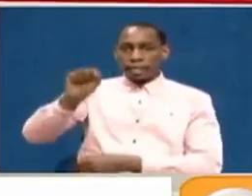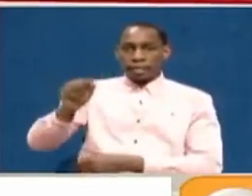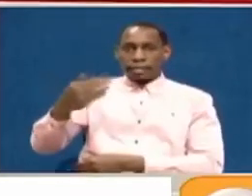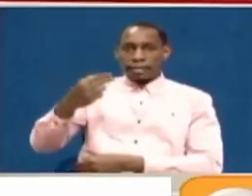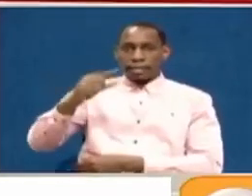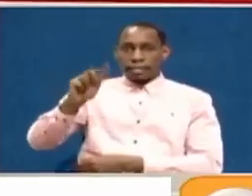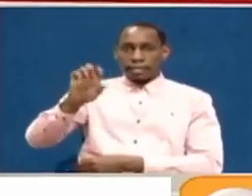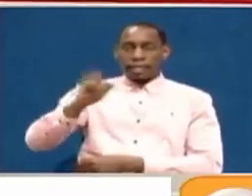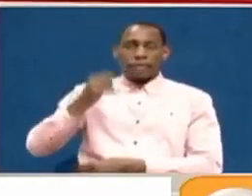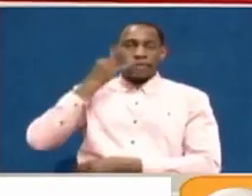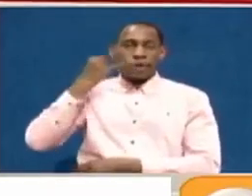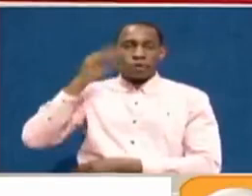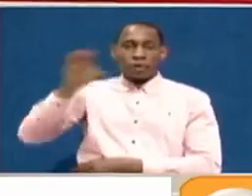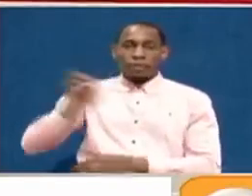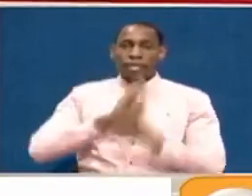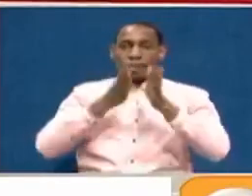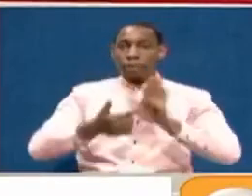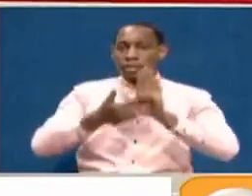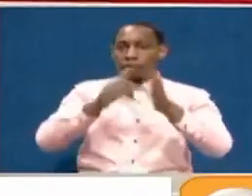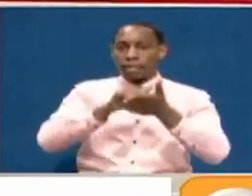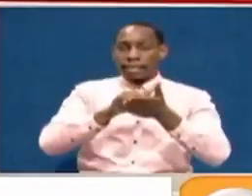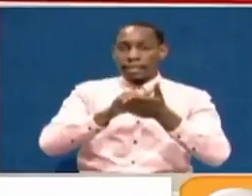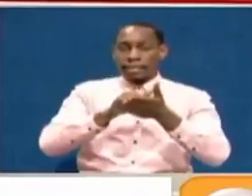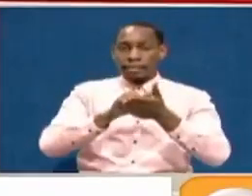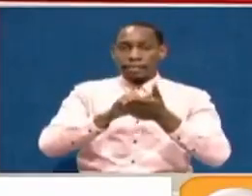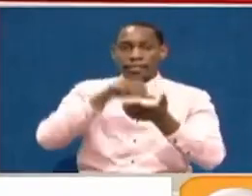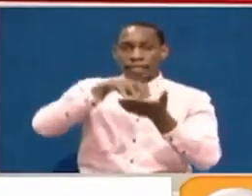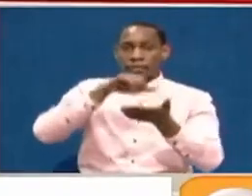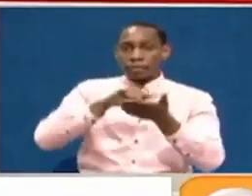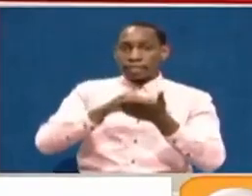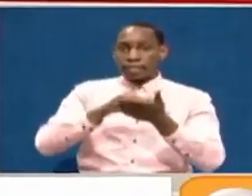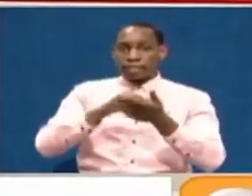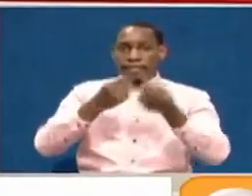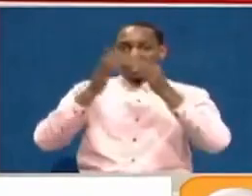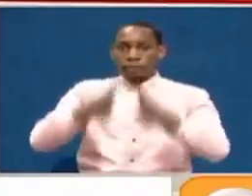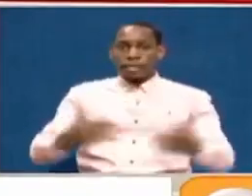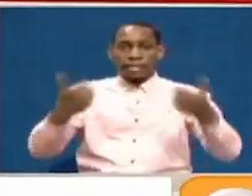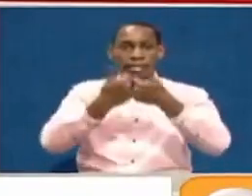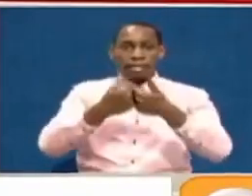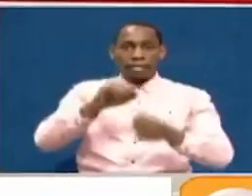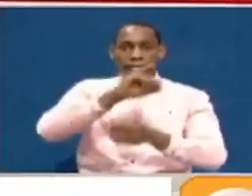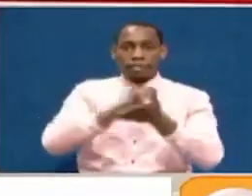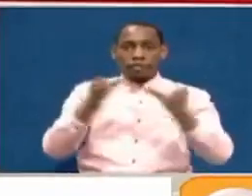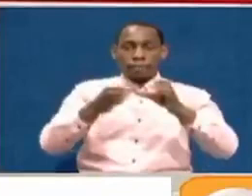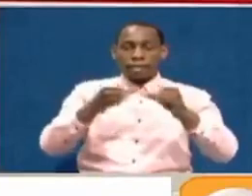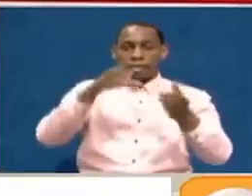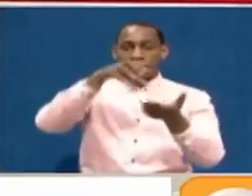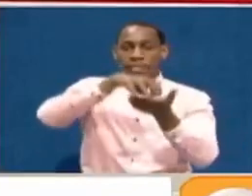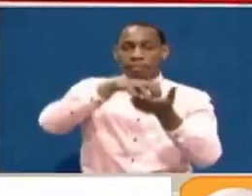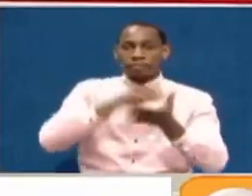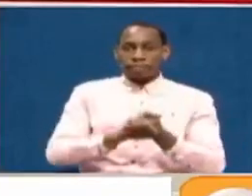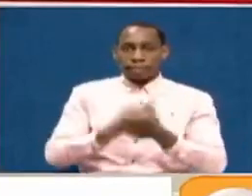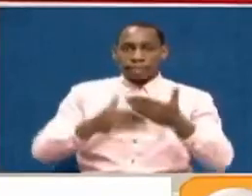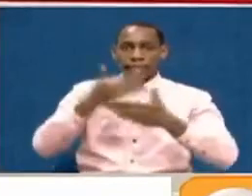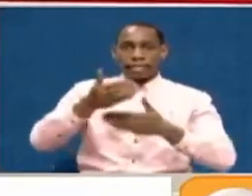County. Maryanne Nyambura now reports on the events that will see the winners contest on a Jubilee ticket in the